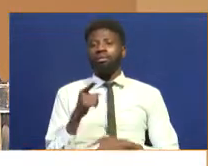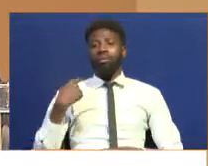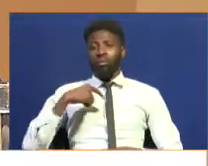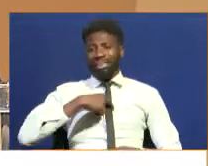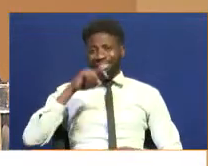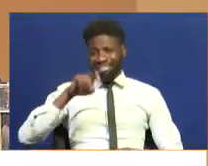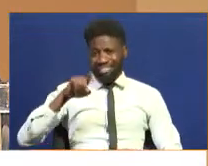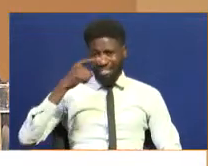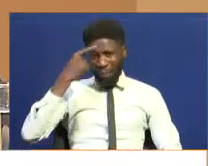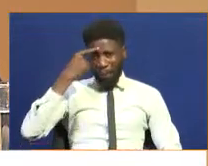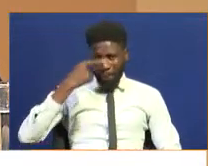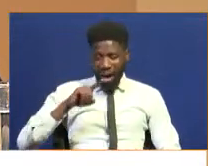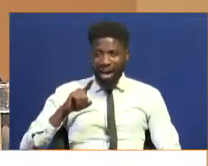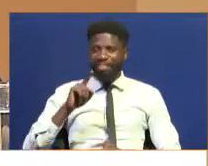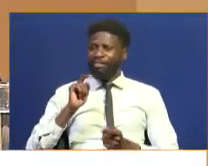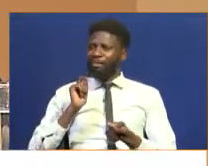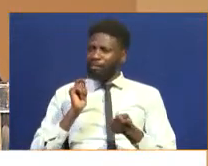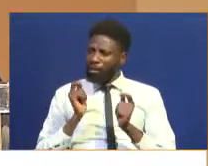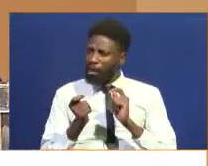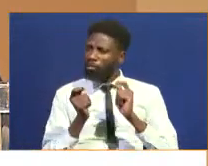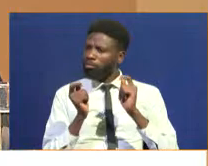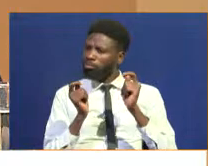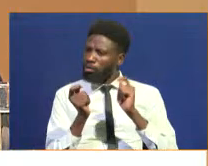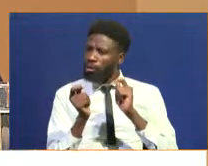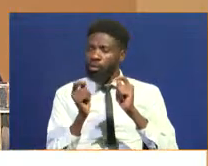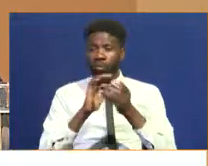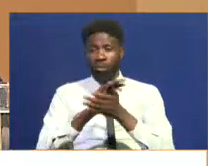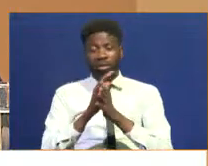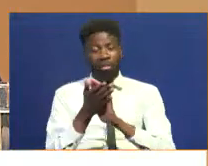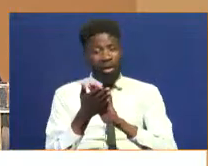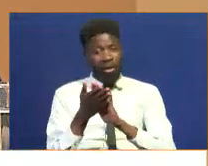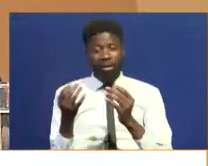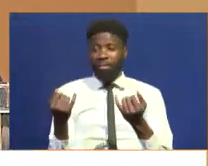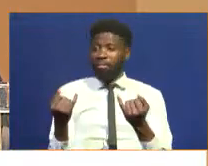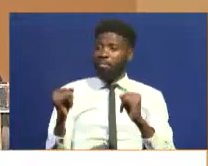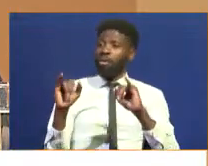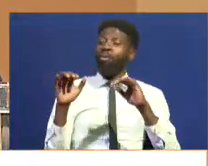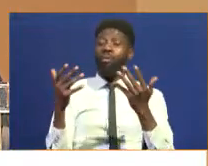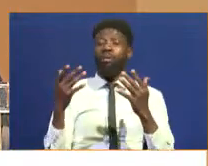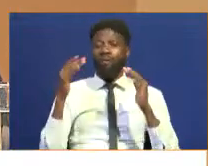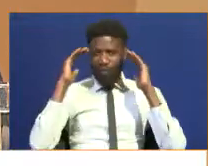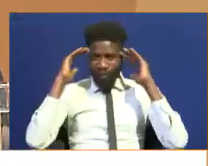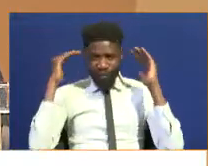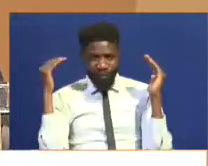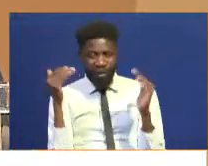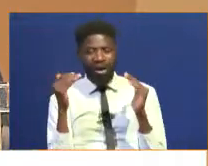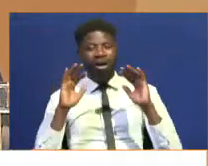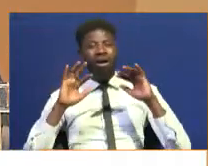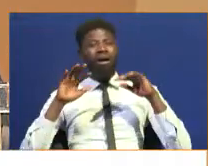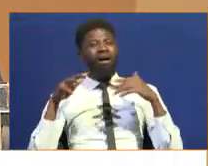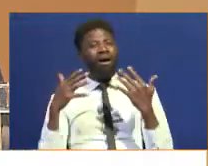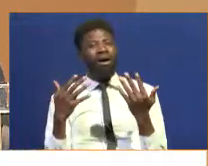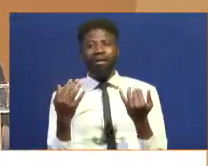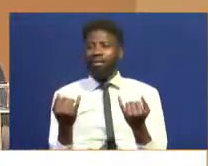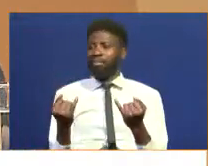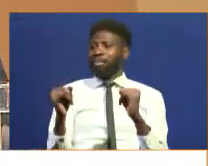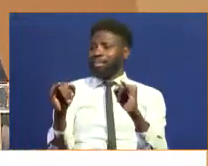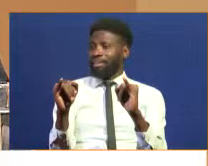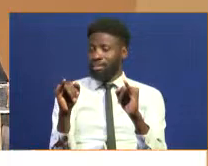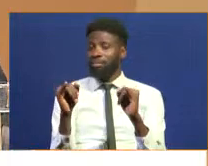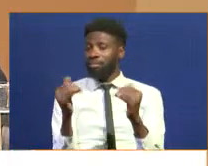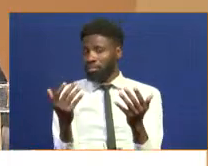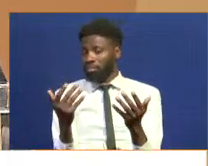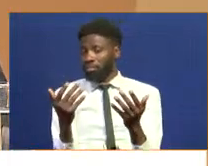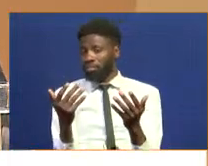having policy after policy without implementation? How do we focus on implementation mm-hmm. more than